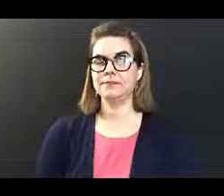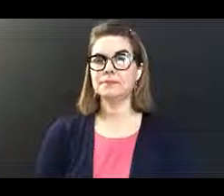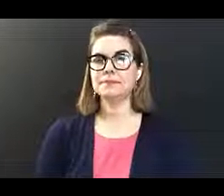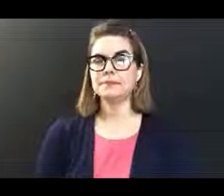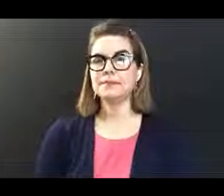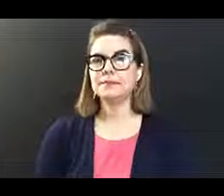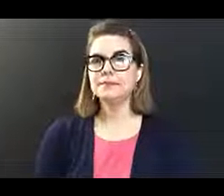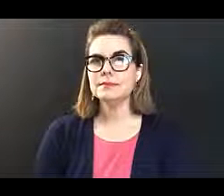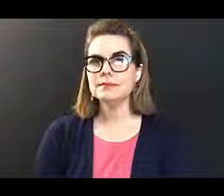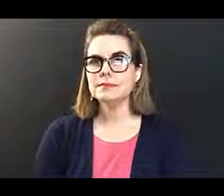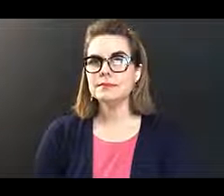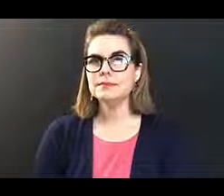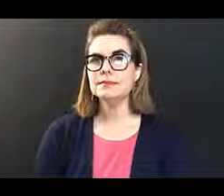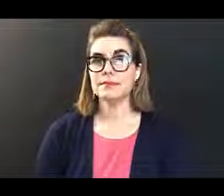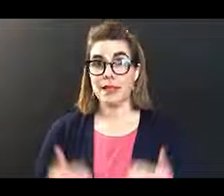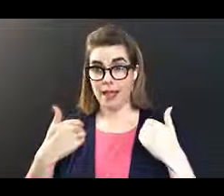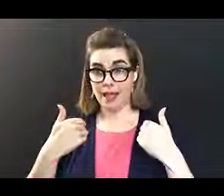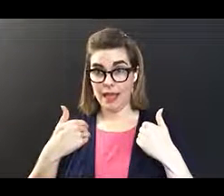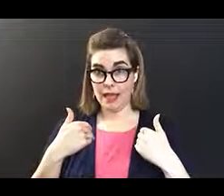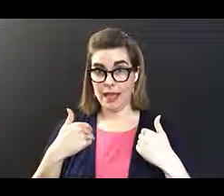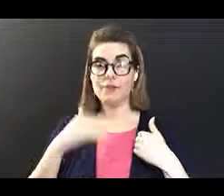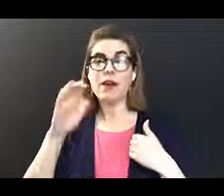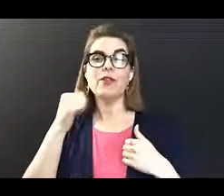Do I have screen share ability?